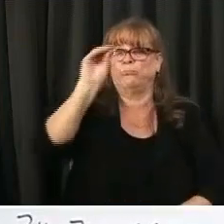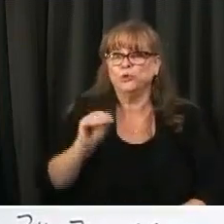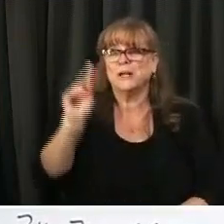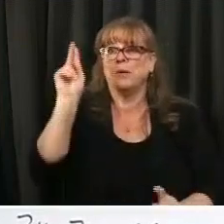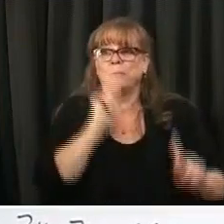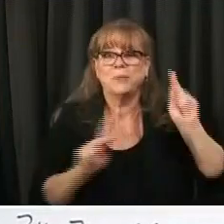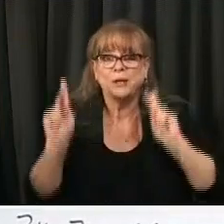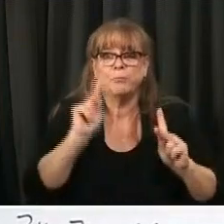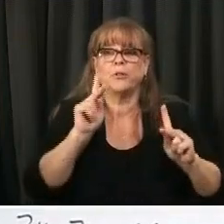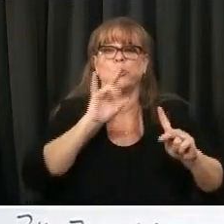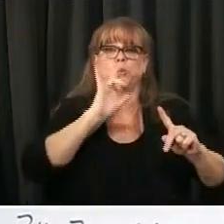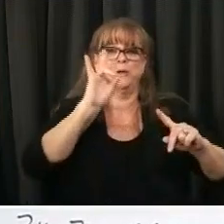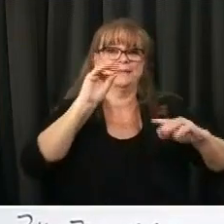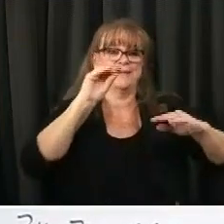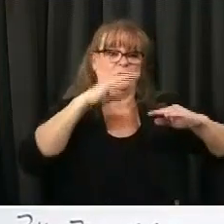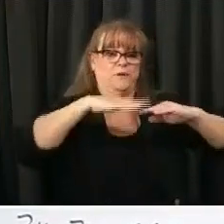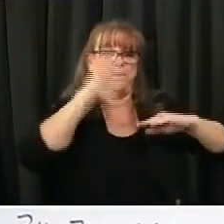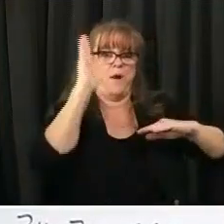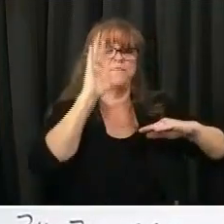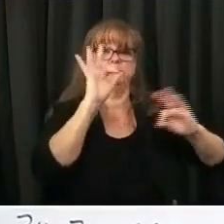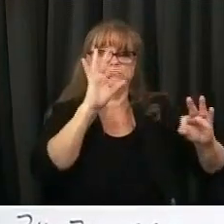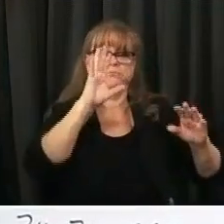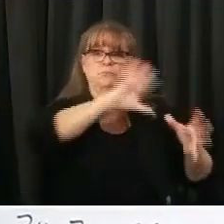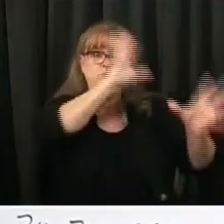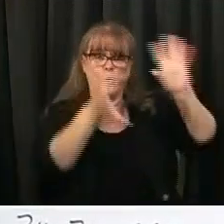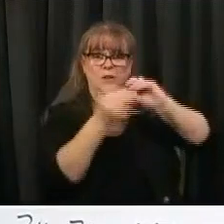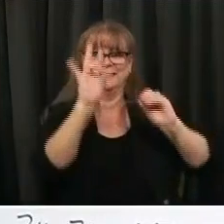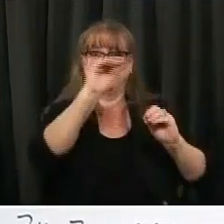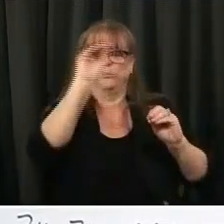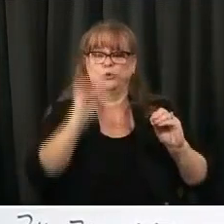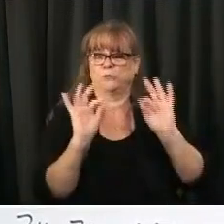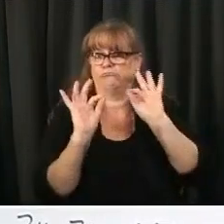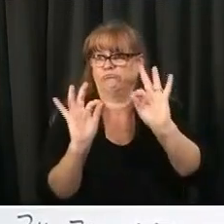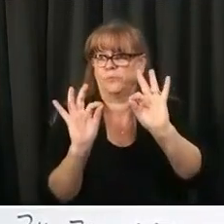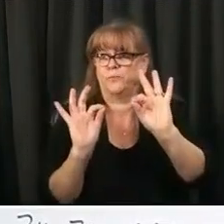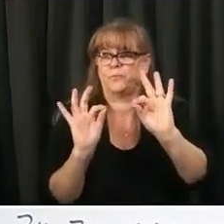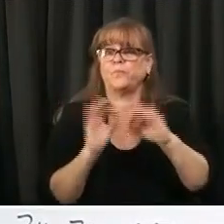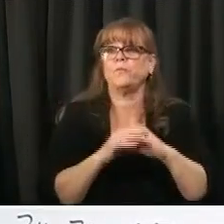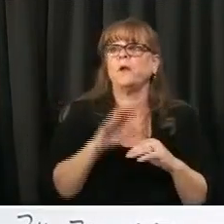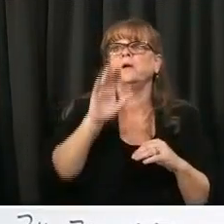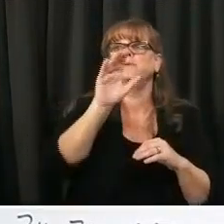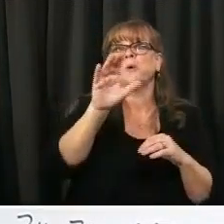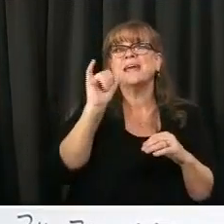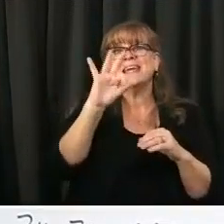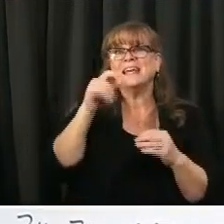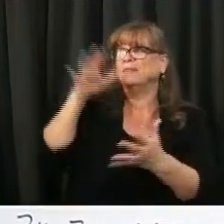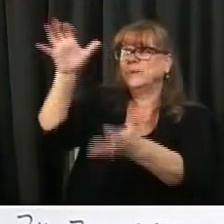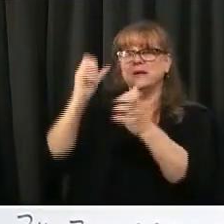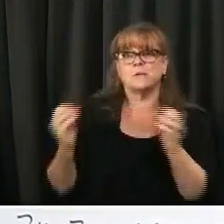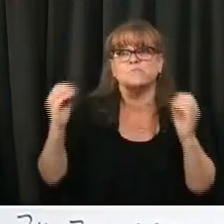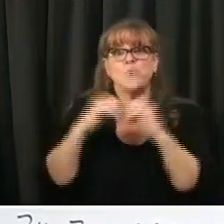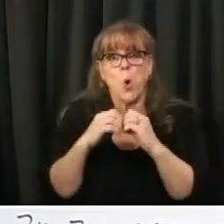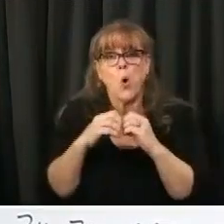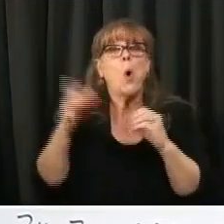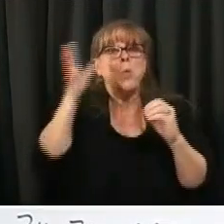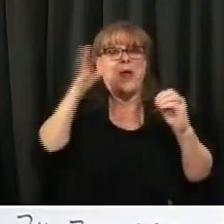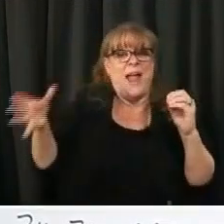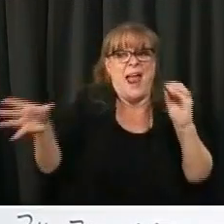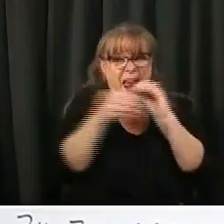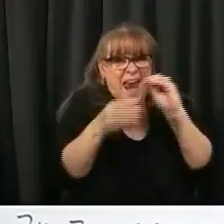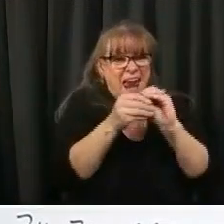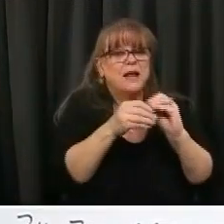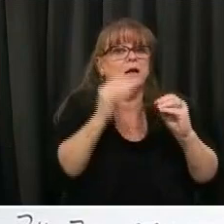the end of February. But the more doses that we get sooner, the sooner we can start 65 and up, the sooner we can start teachers